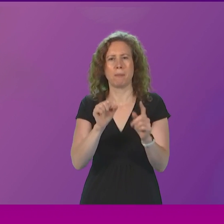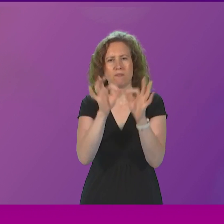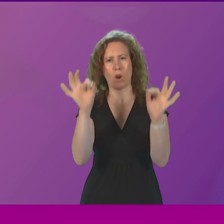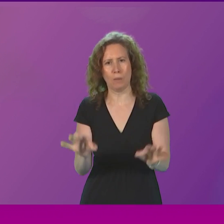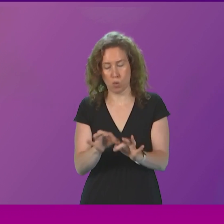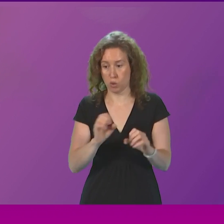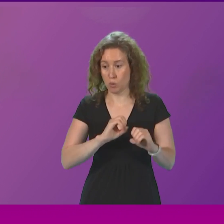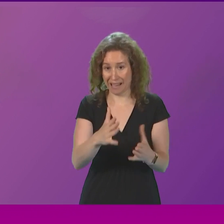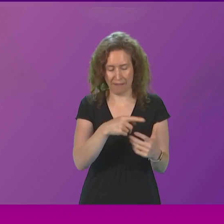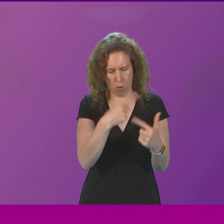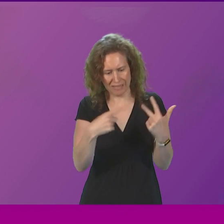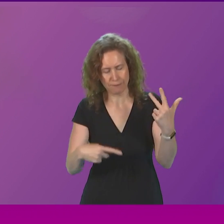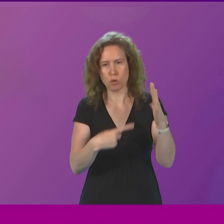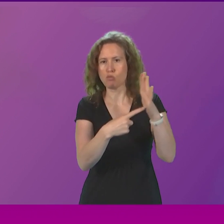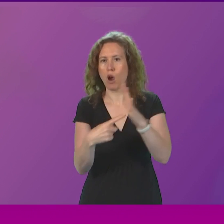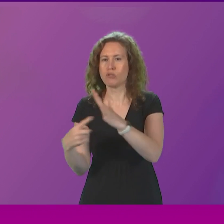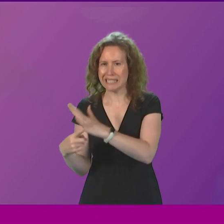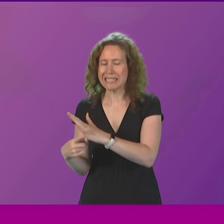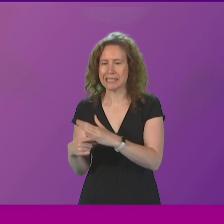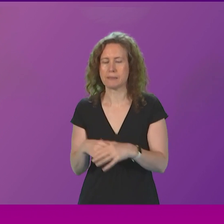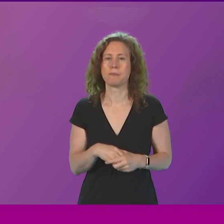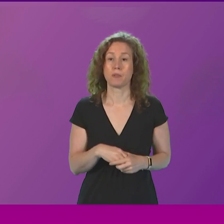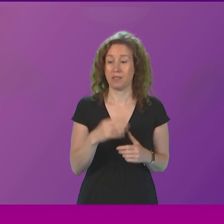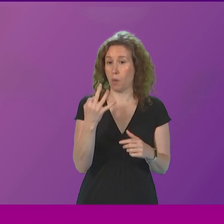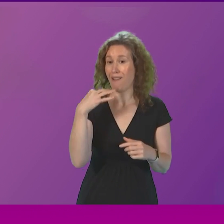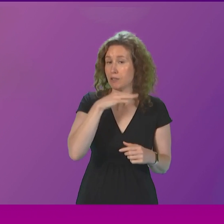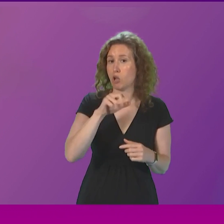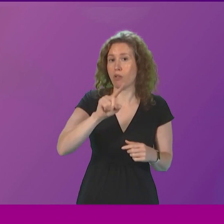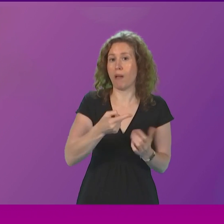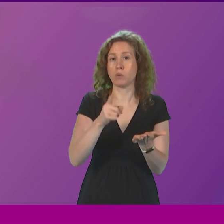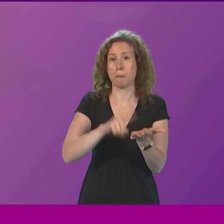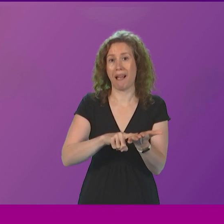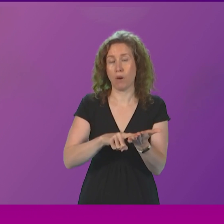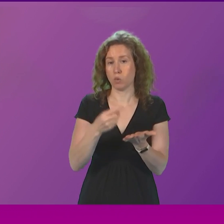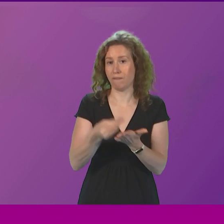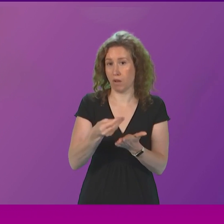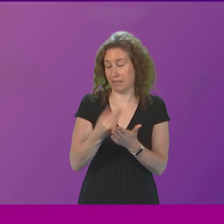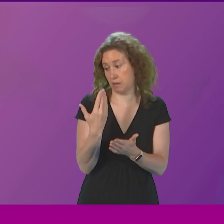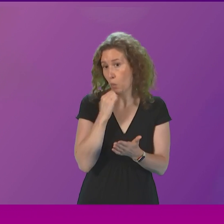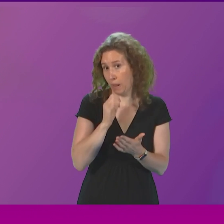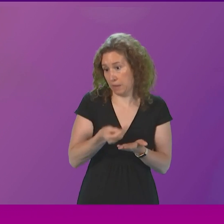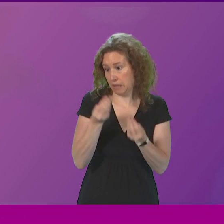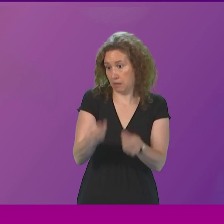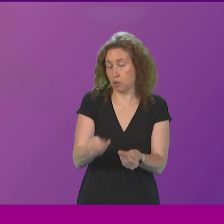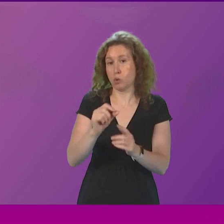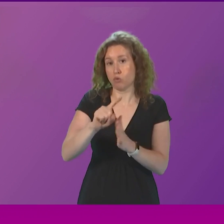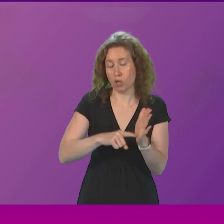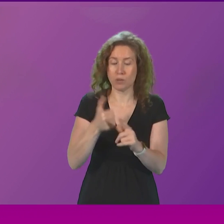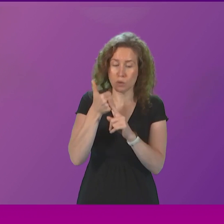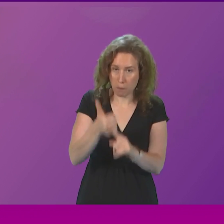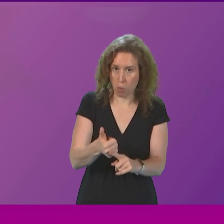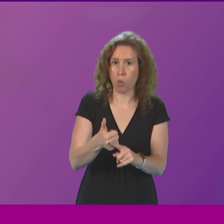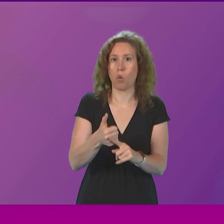these strategic priorities. £800,000, for example, of funding will shortly be allocated to projects which support